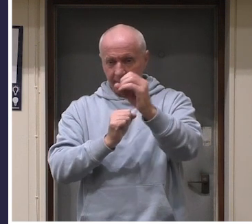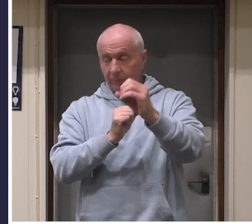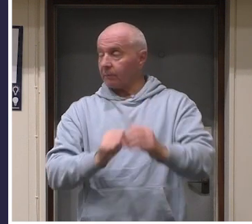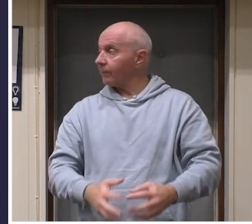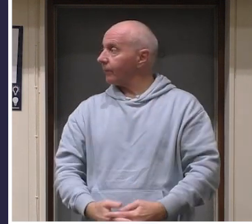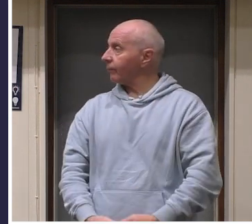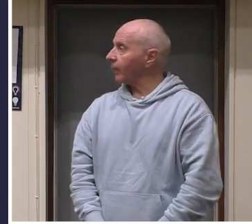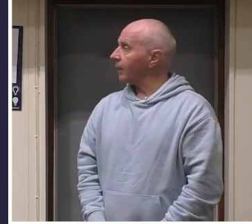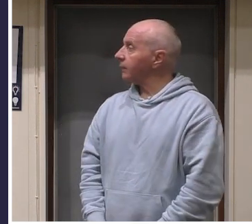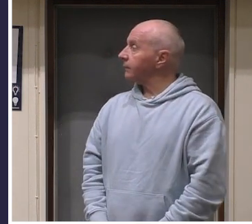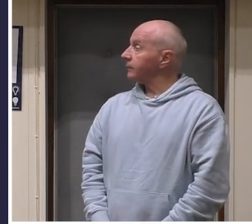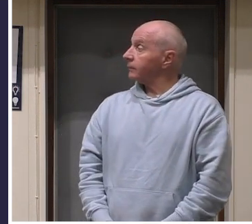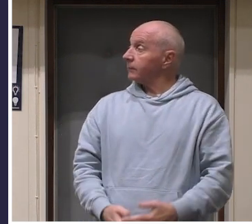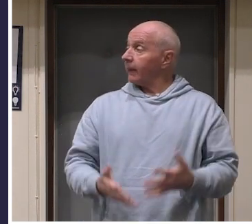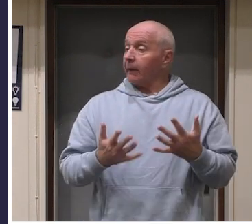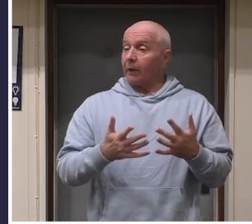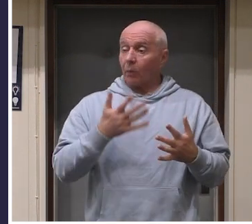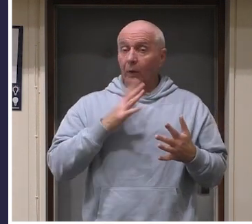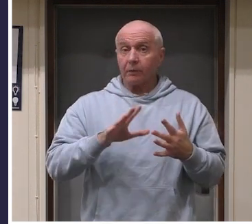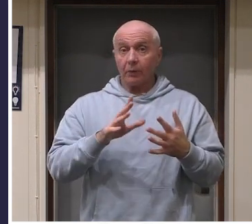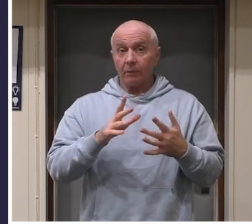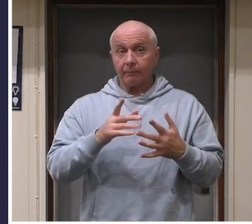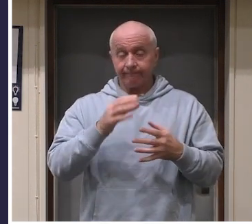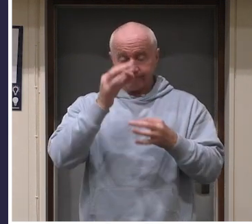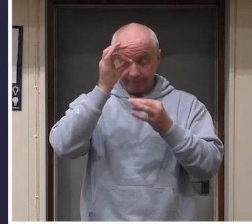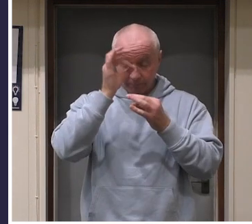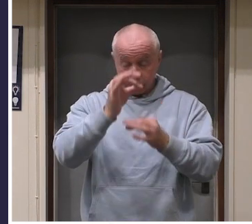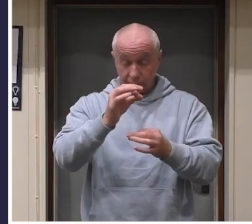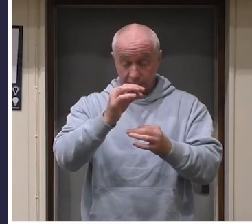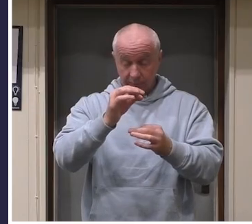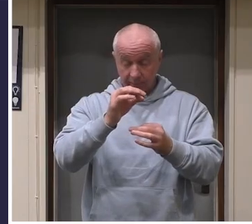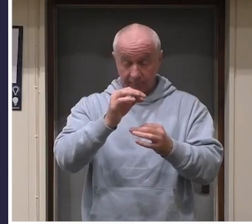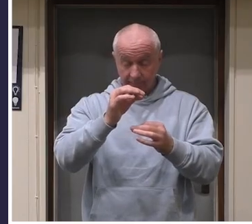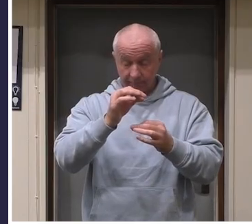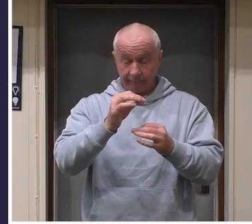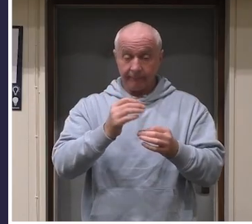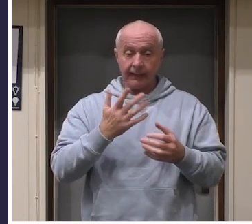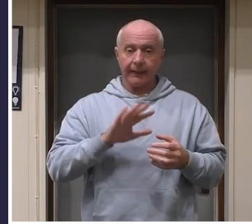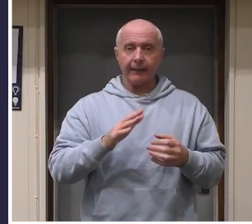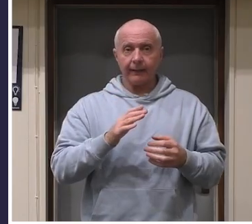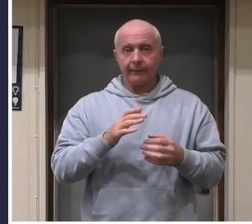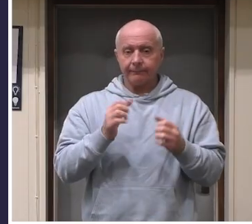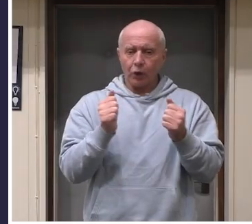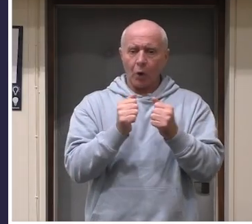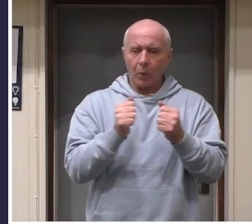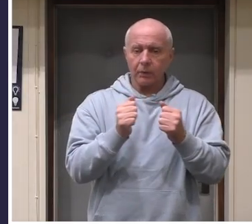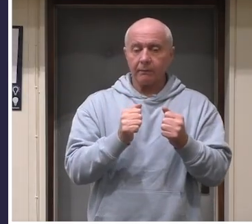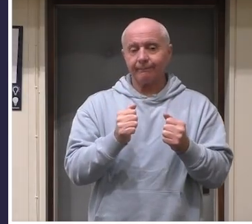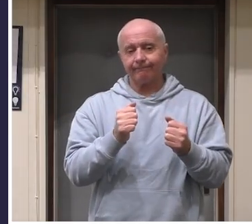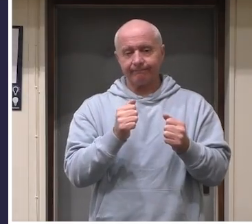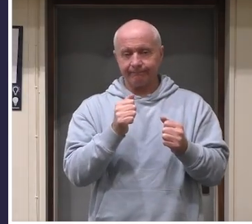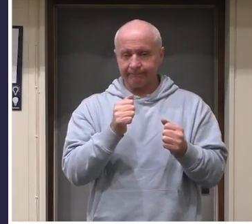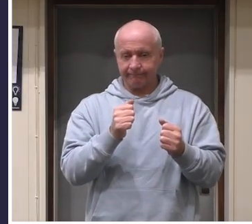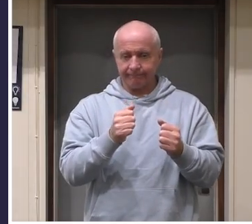things. But if you want to do this very precisely, then you want to start with a sensor that's very cold. If it's very hot